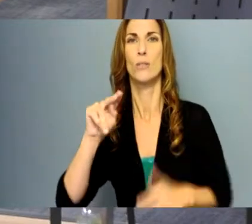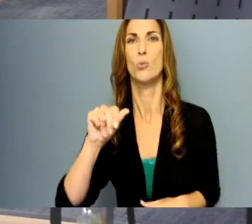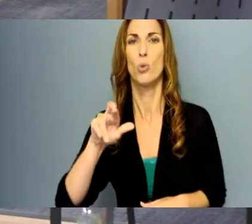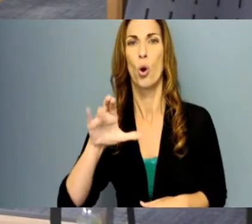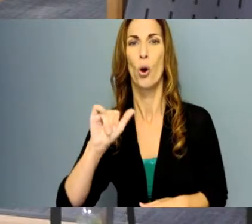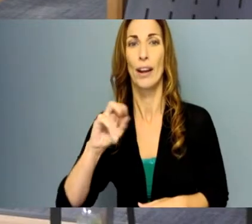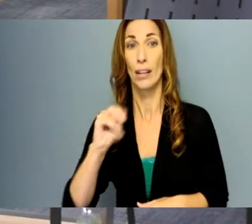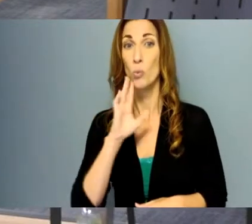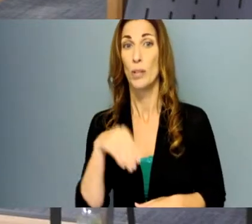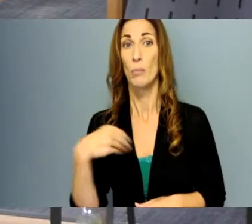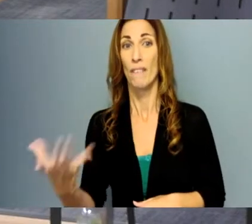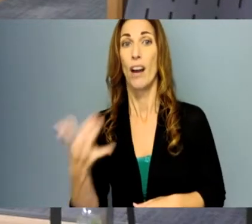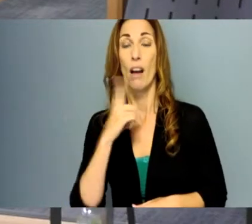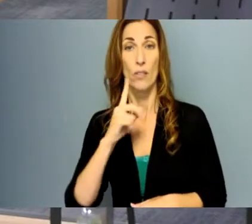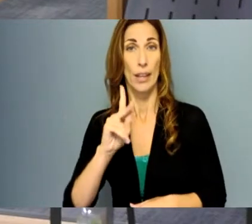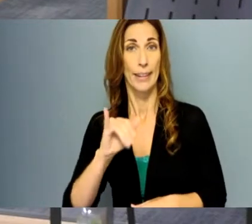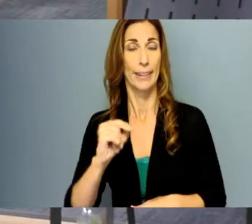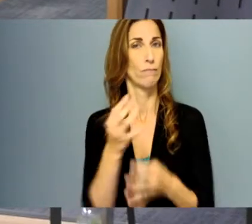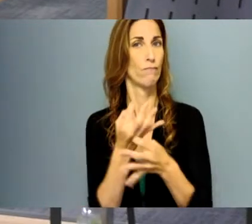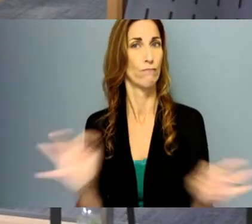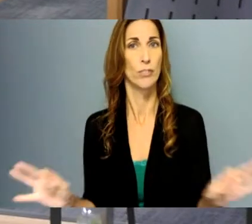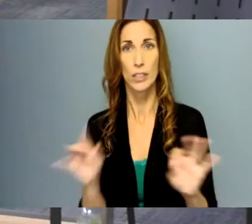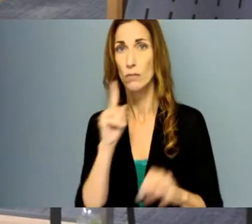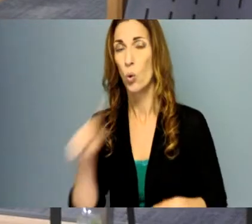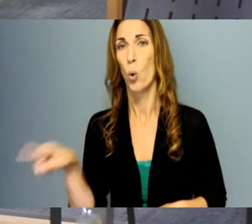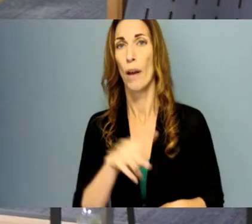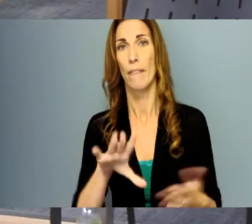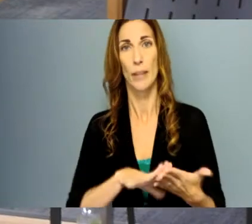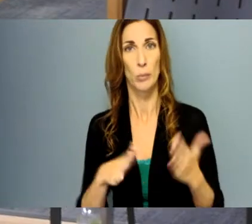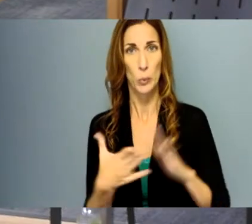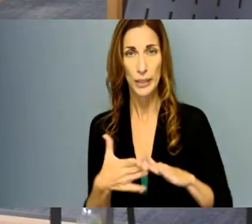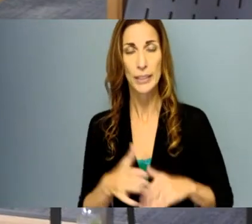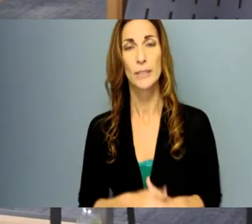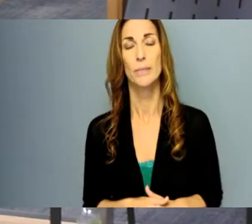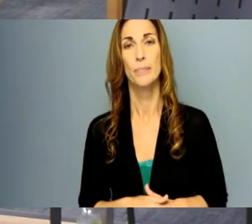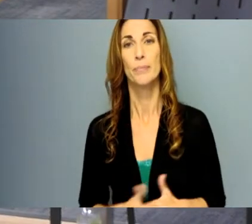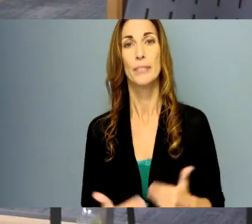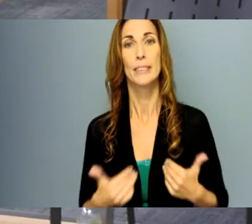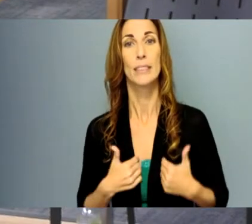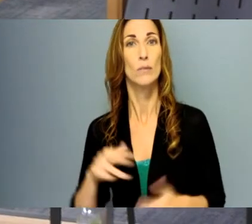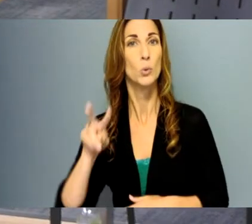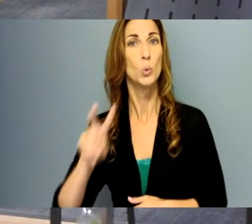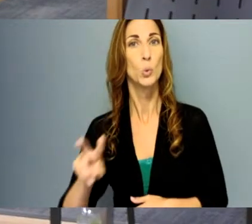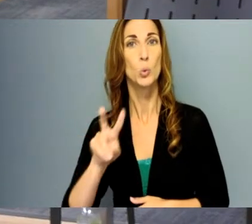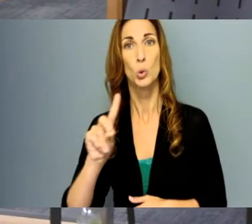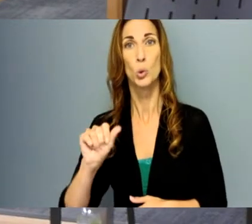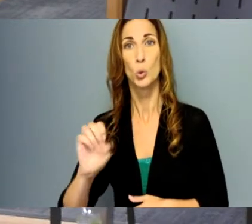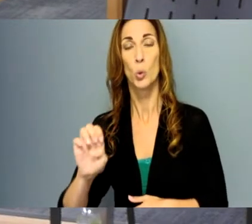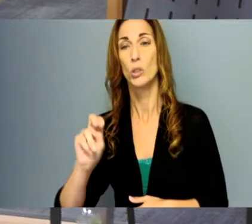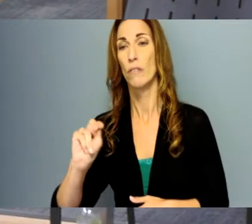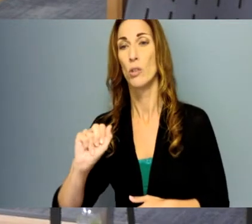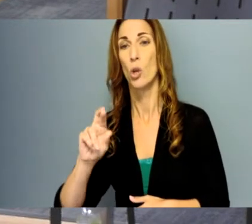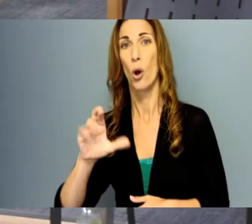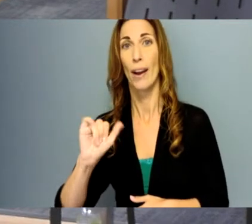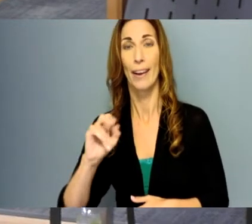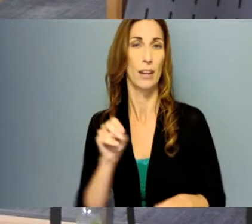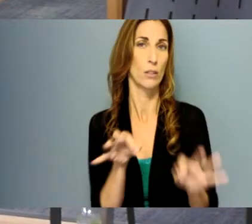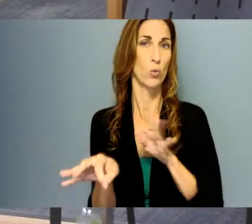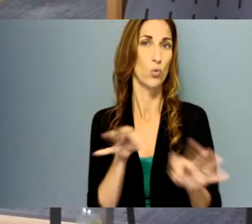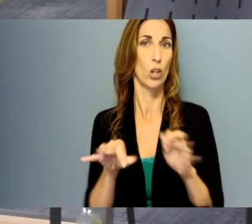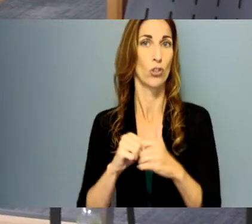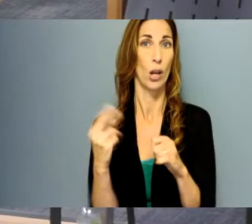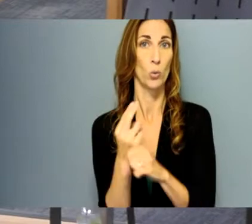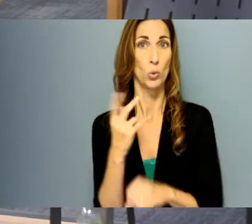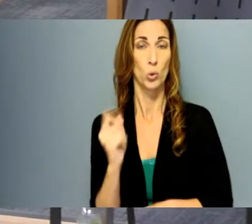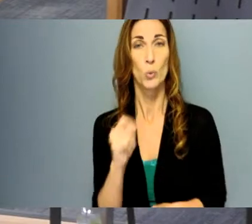these kits at no cost, of course, to the community. It contains 2 doses of Narcan, instructions on how to use it,